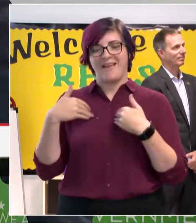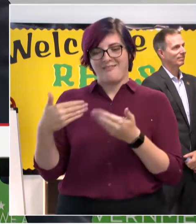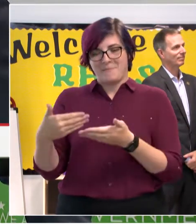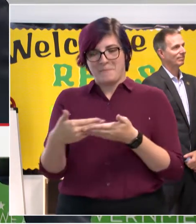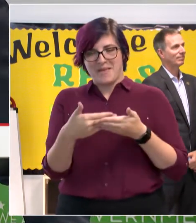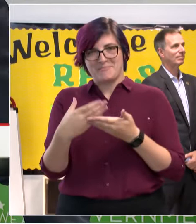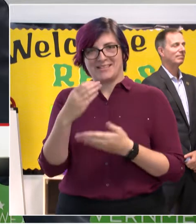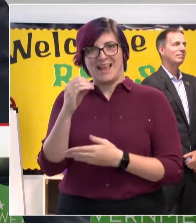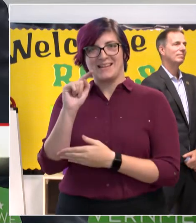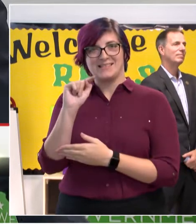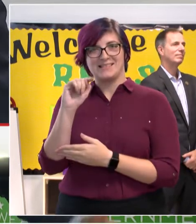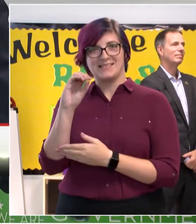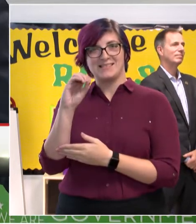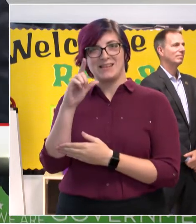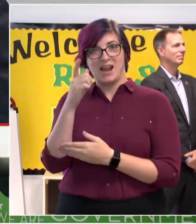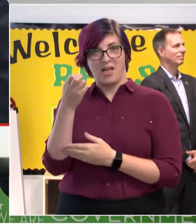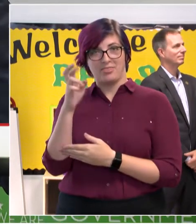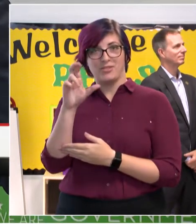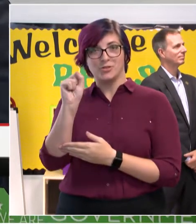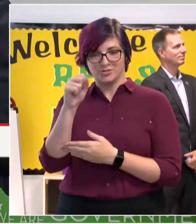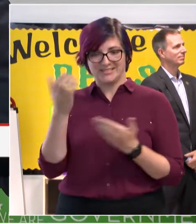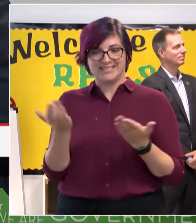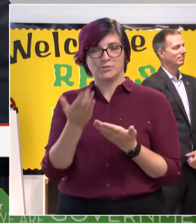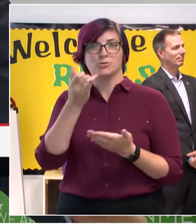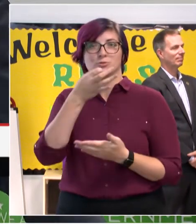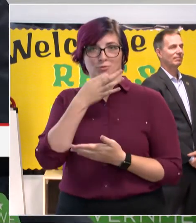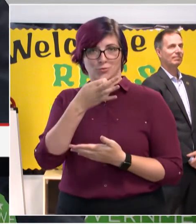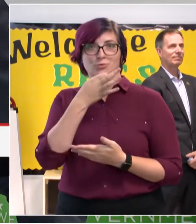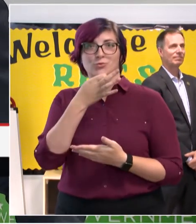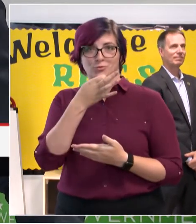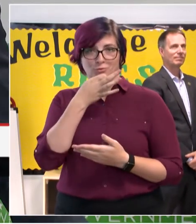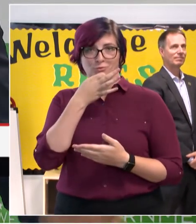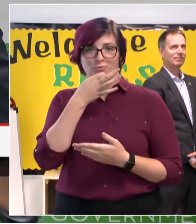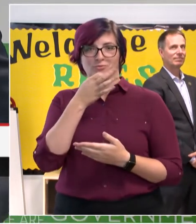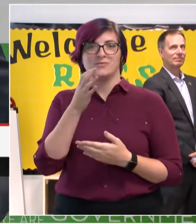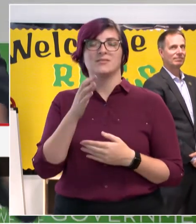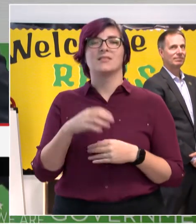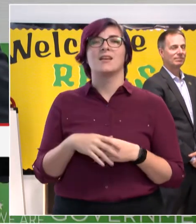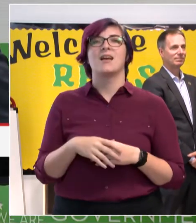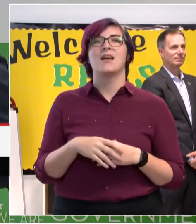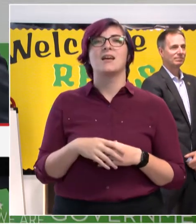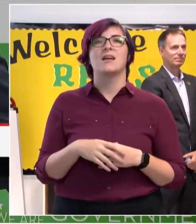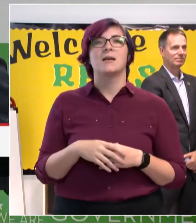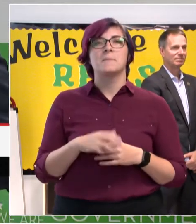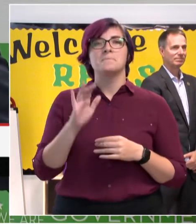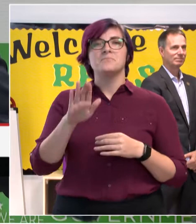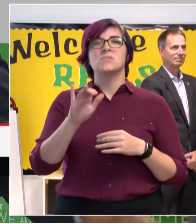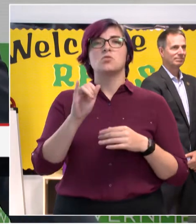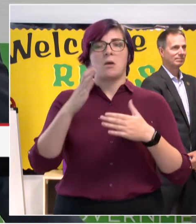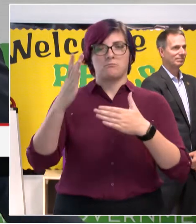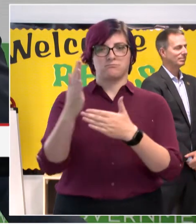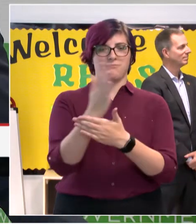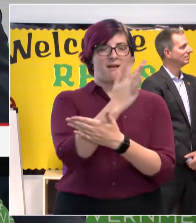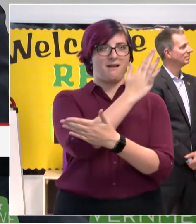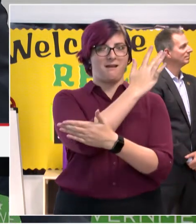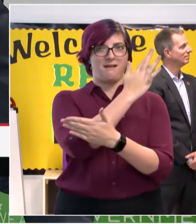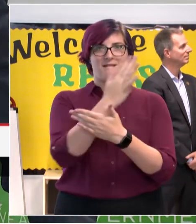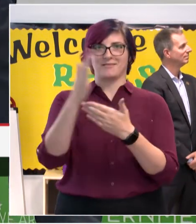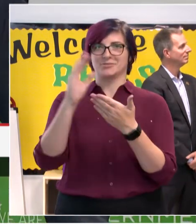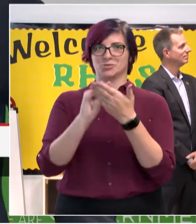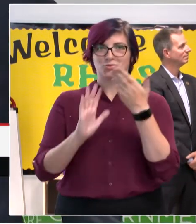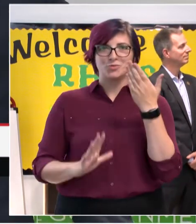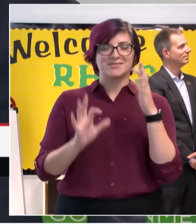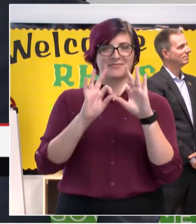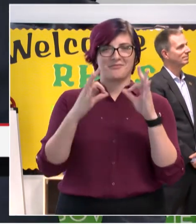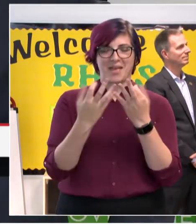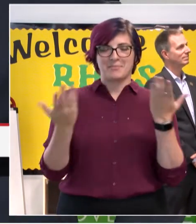on the way as well in this facility. So this modernization allows us to serve a wide spectrum of students and families in DC